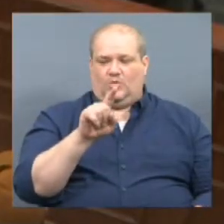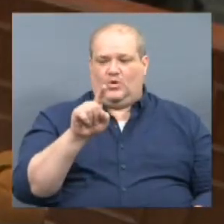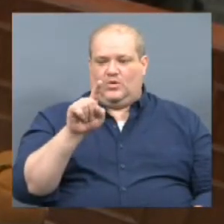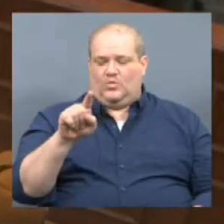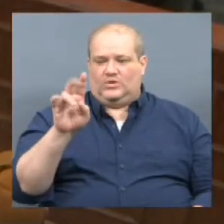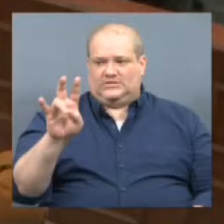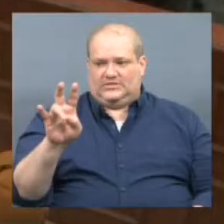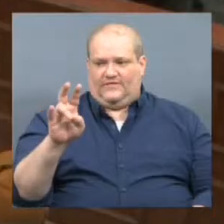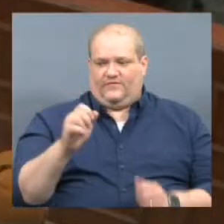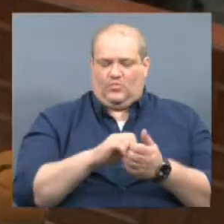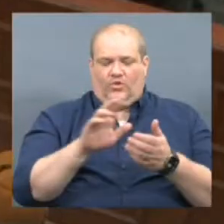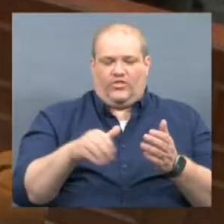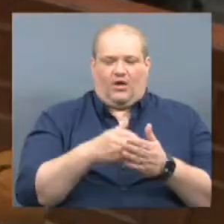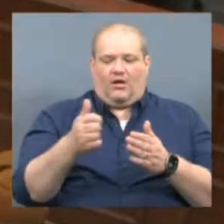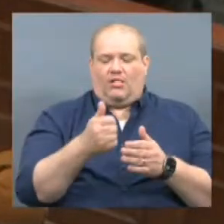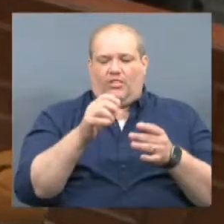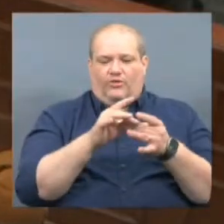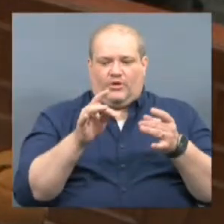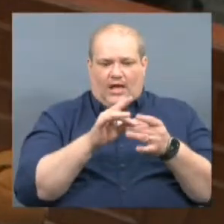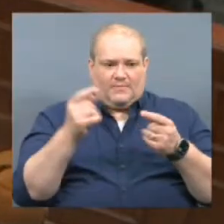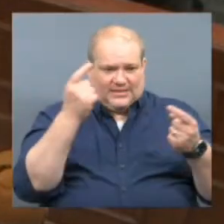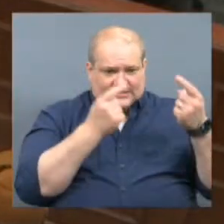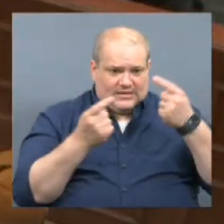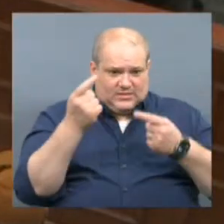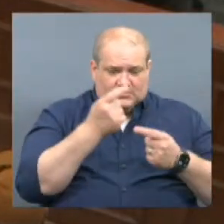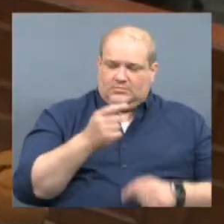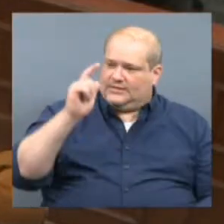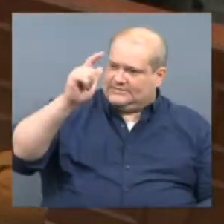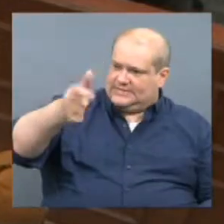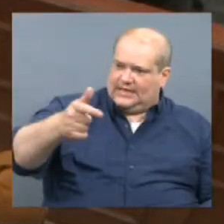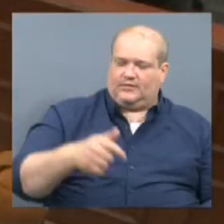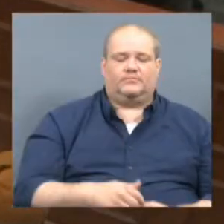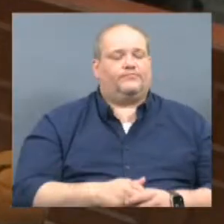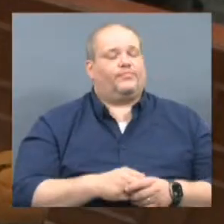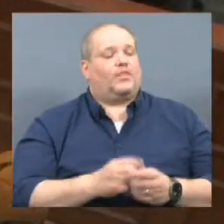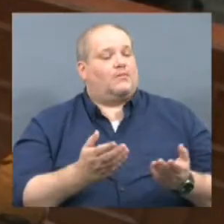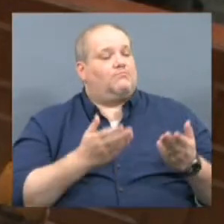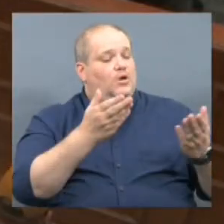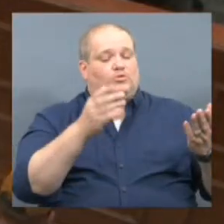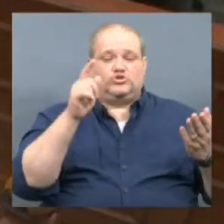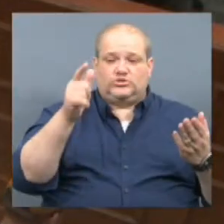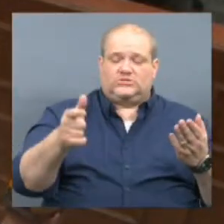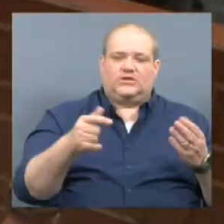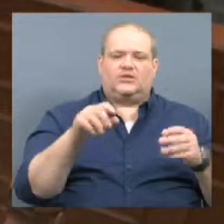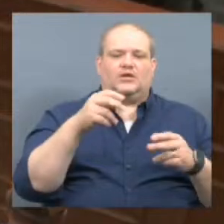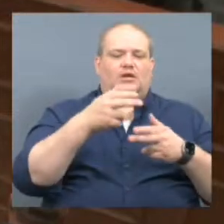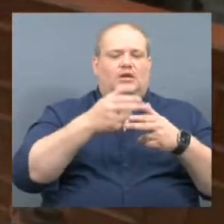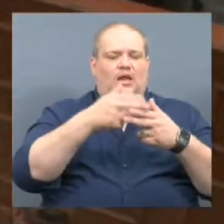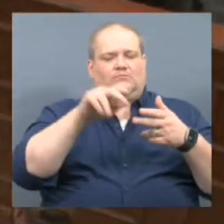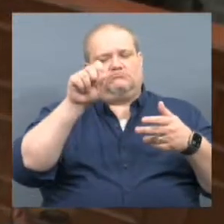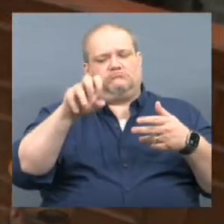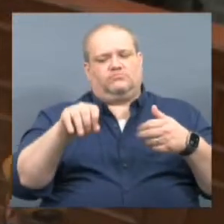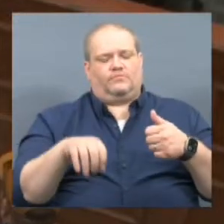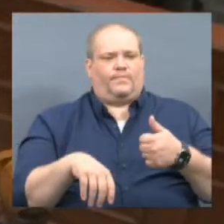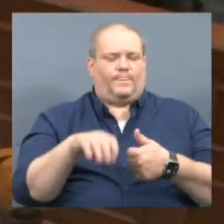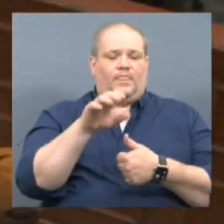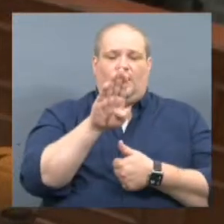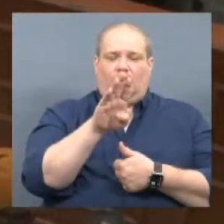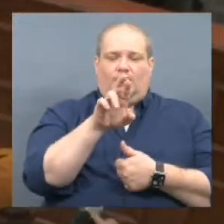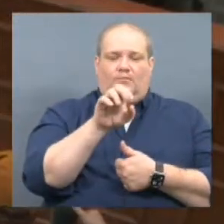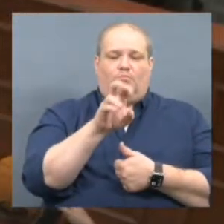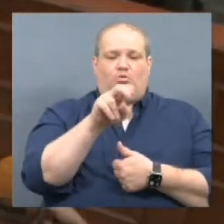Z-10117 with all other comments and considerations. Second. I have a motion and a second. May I get a roll call vote, please? Yes, sir. Commissioner